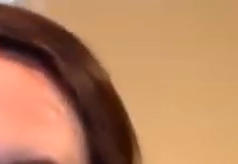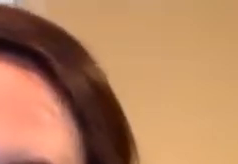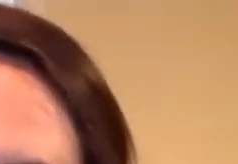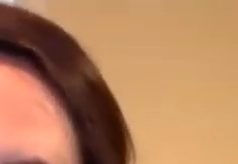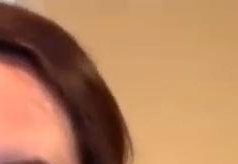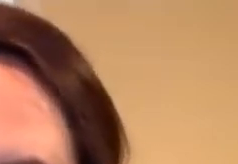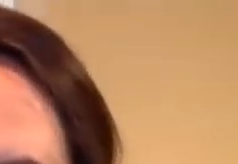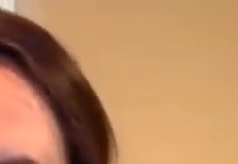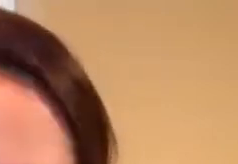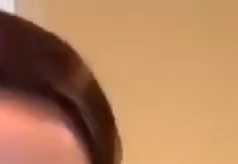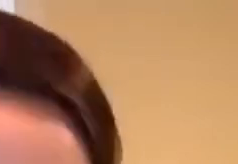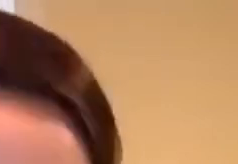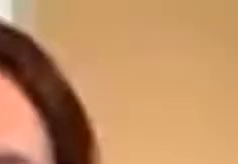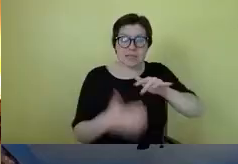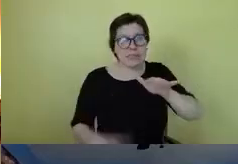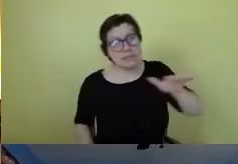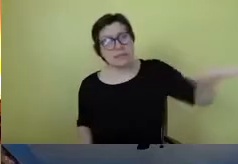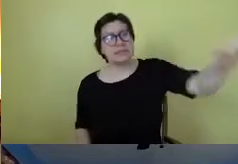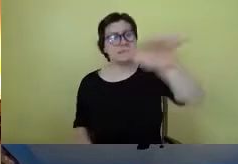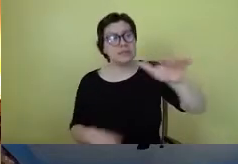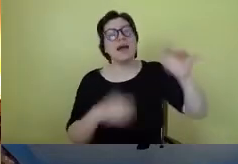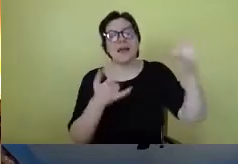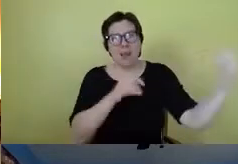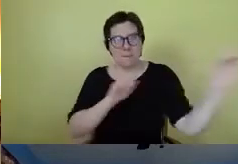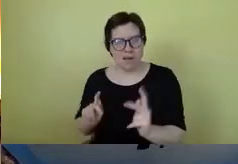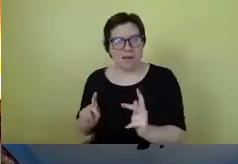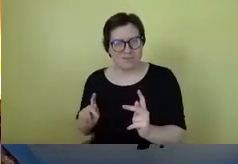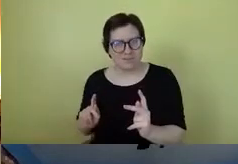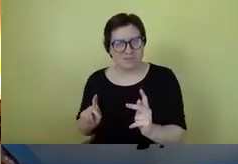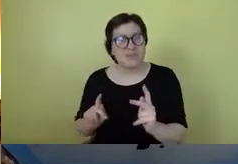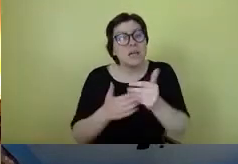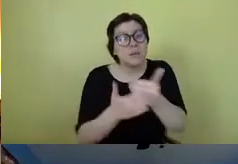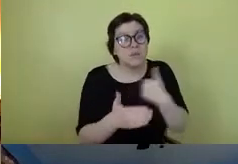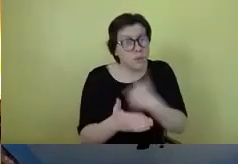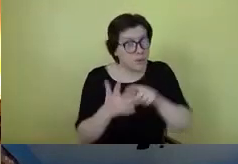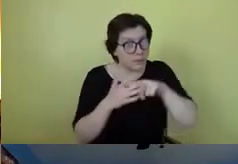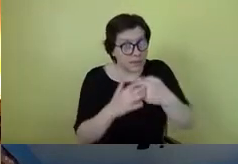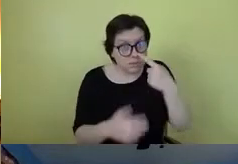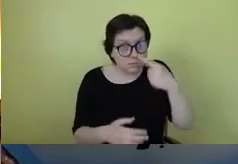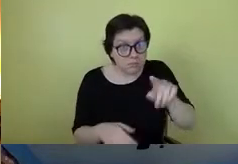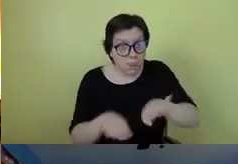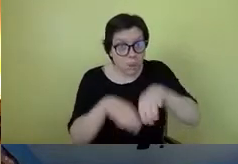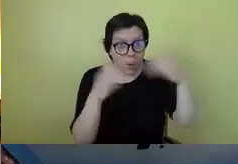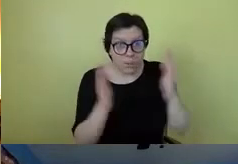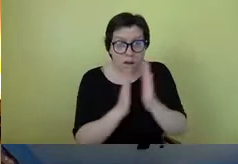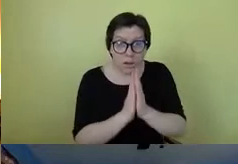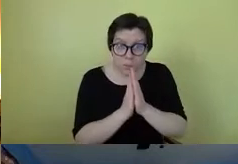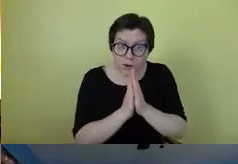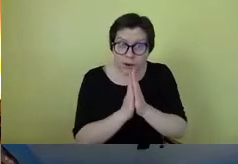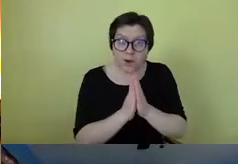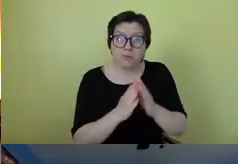home here in the Archdiocese. Archbishop Gregory, before we begin with our Q&A time, would you open us with a prayer and some words